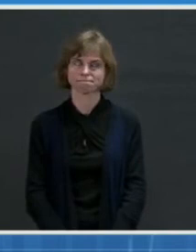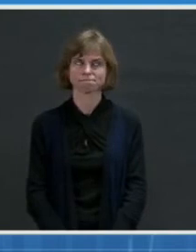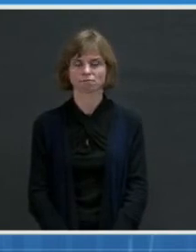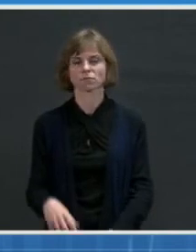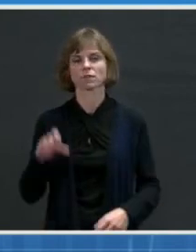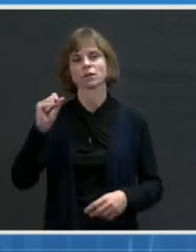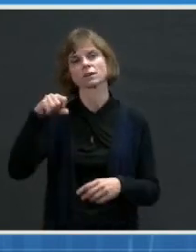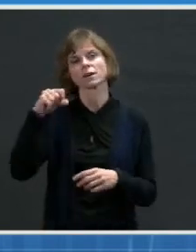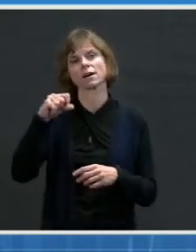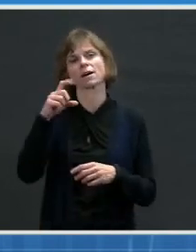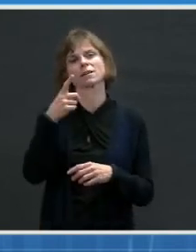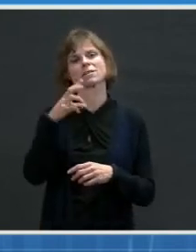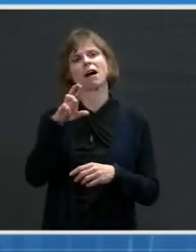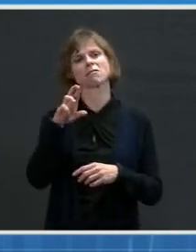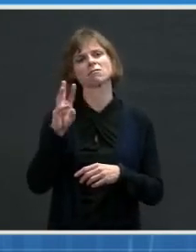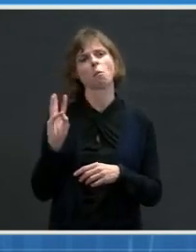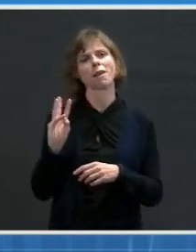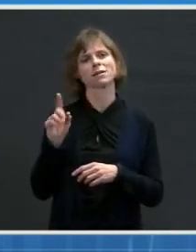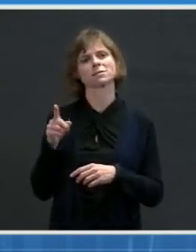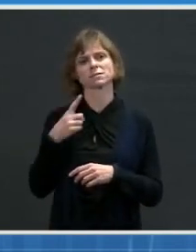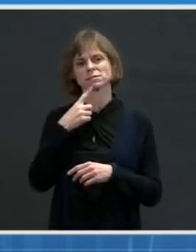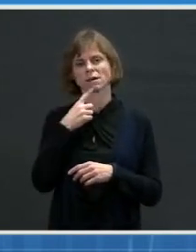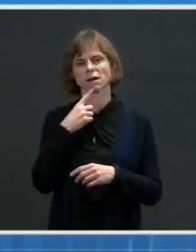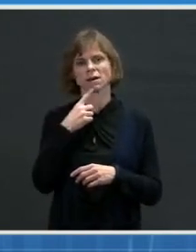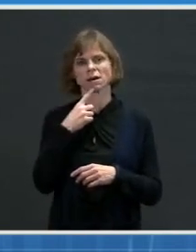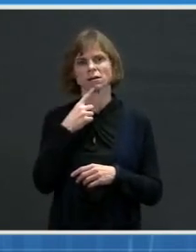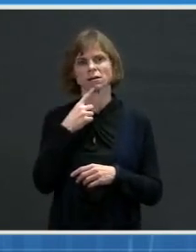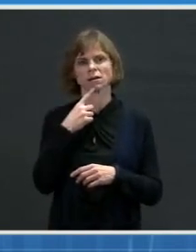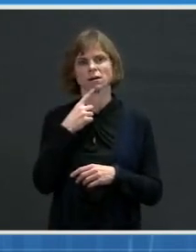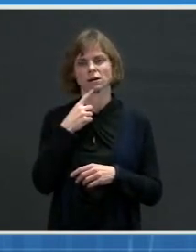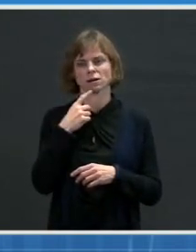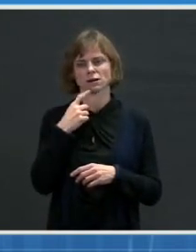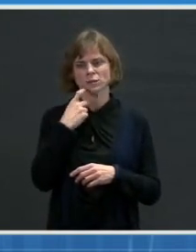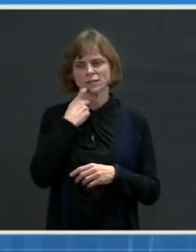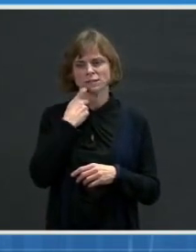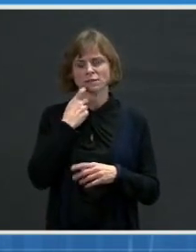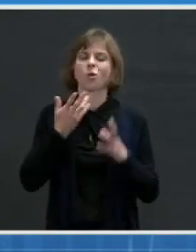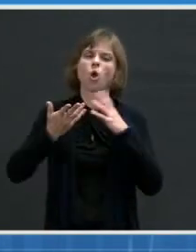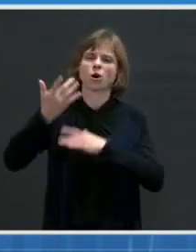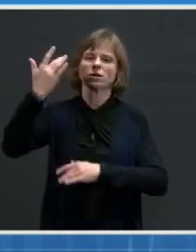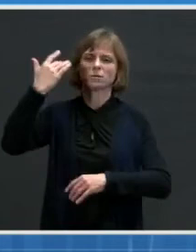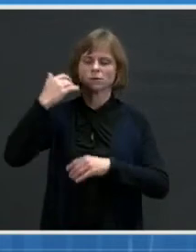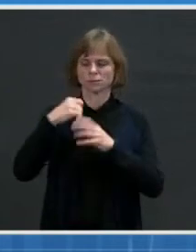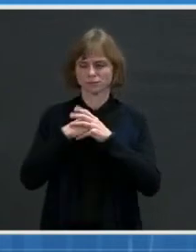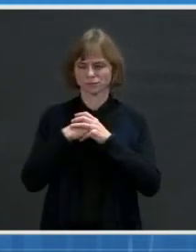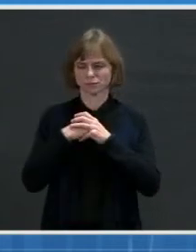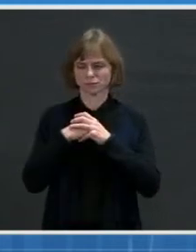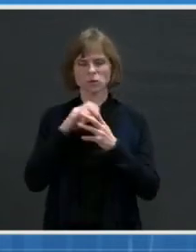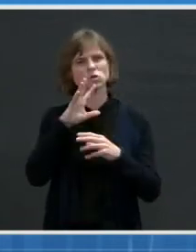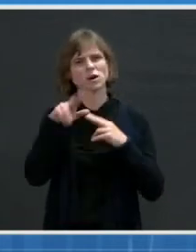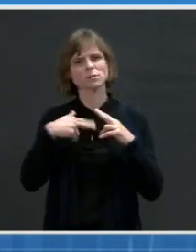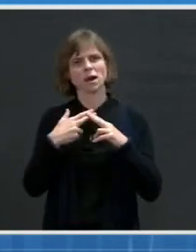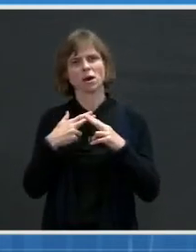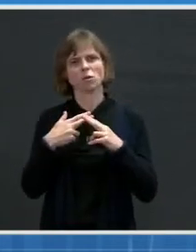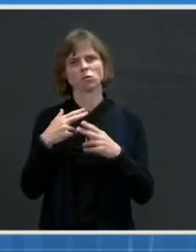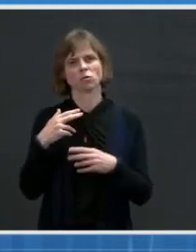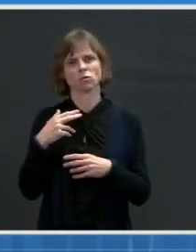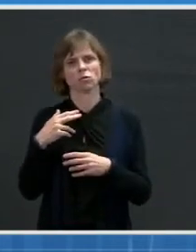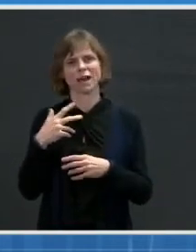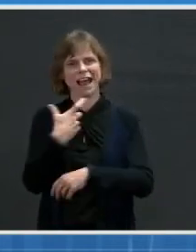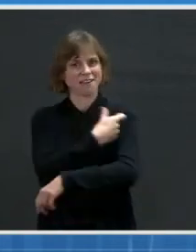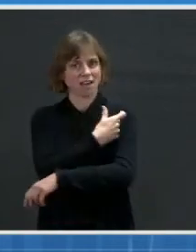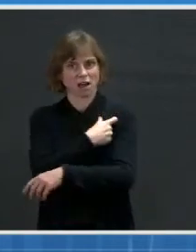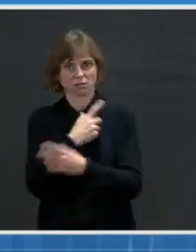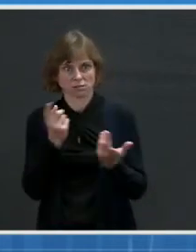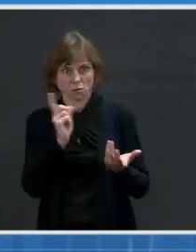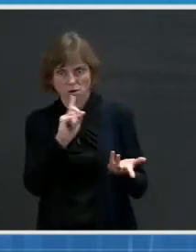Yeah, Dr. Walensky had spoken some time ago about vaccine doses that could not be